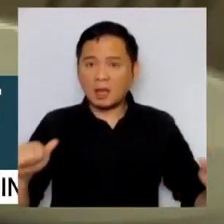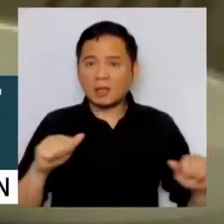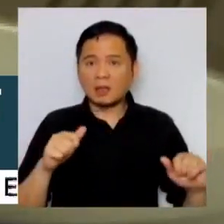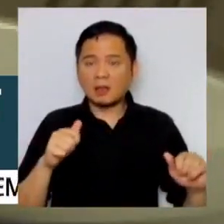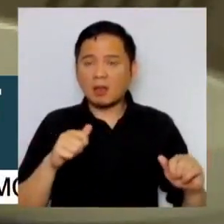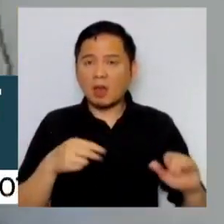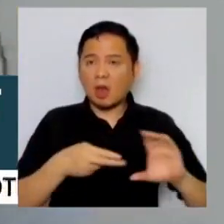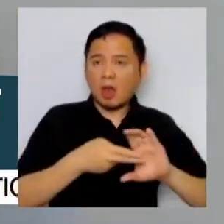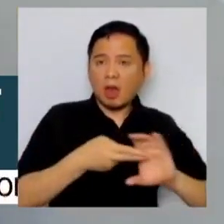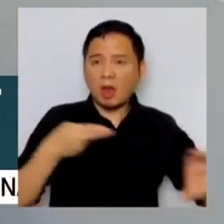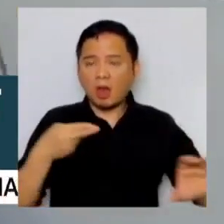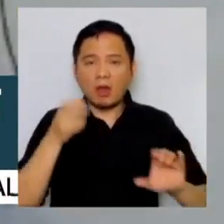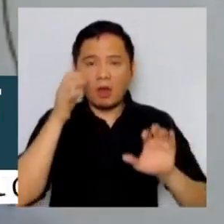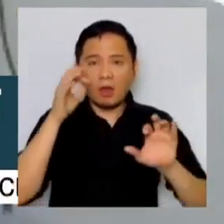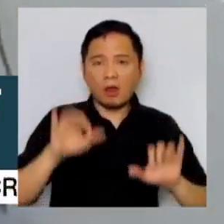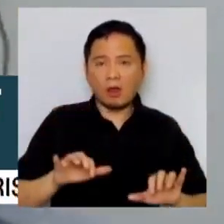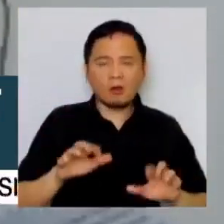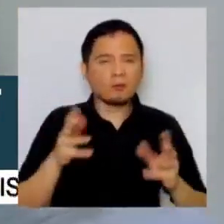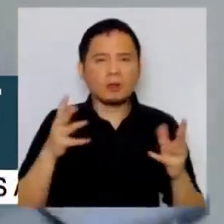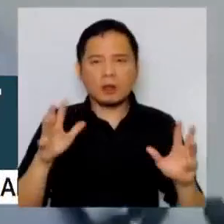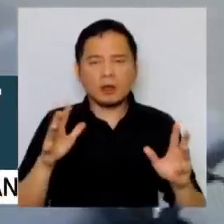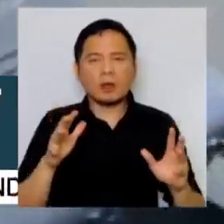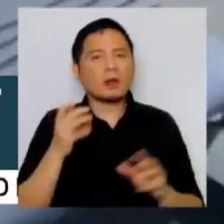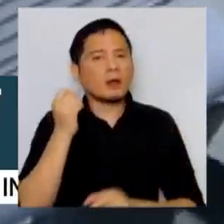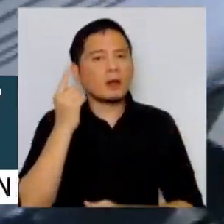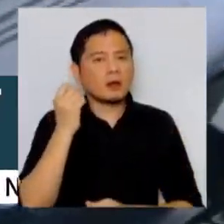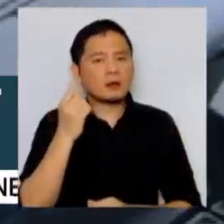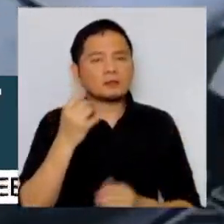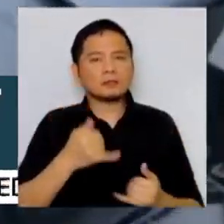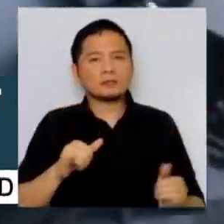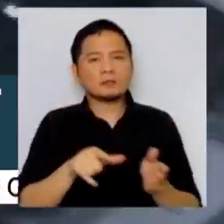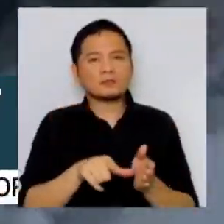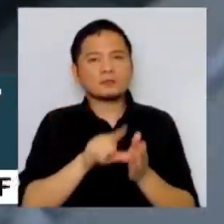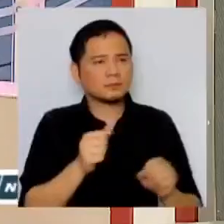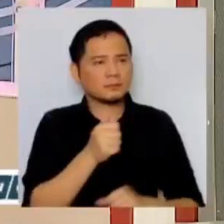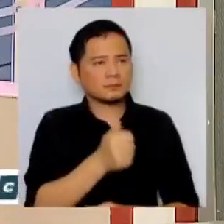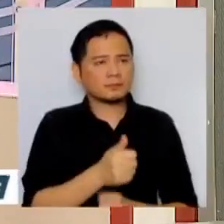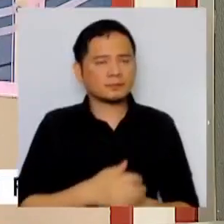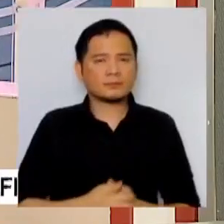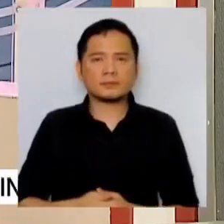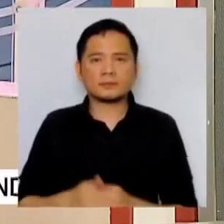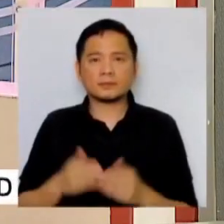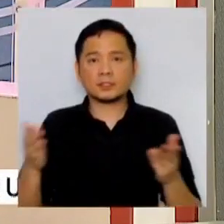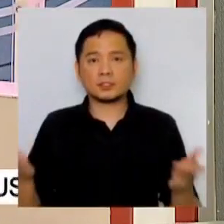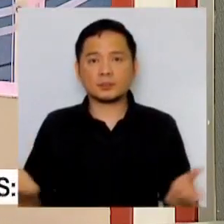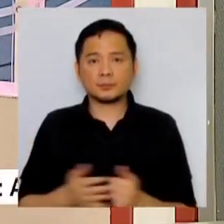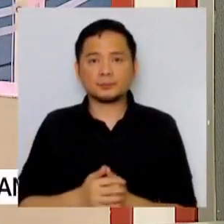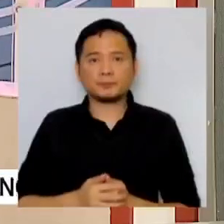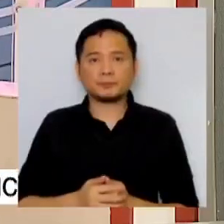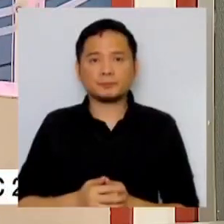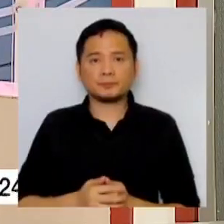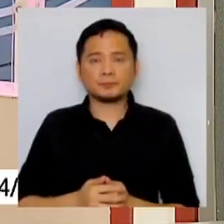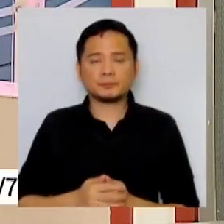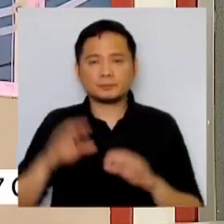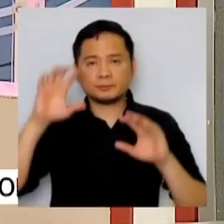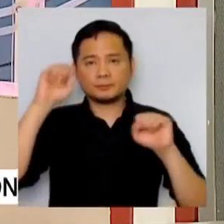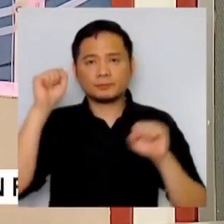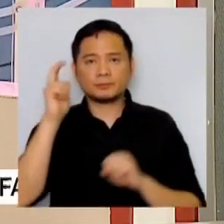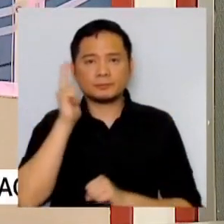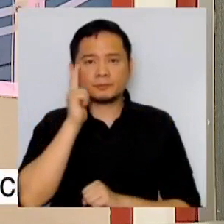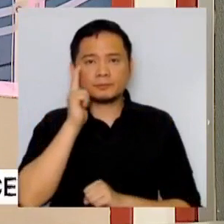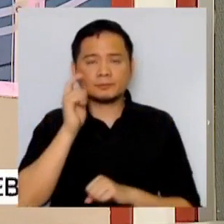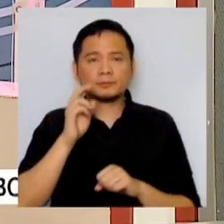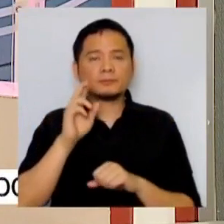lightly as it orders a review of its contract with Smartmatic. President Rodrigo Duterte's political advisor urges him